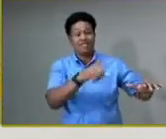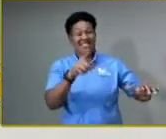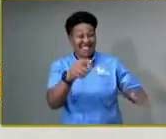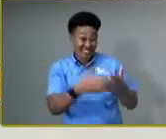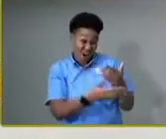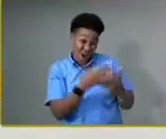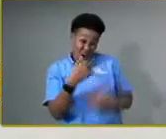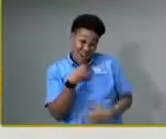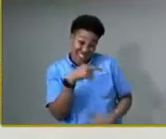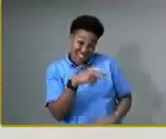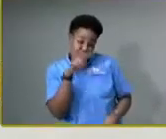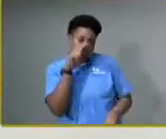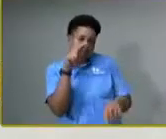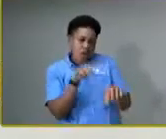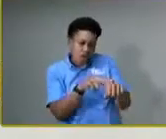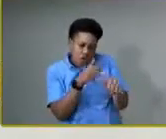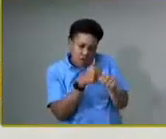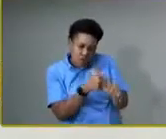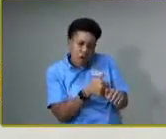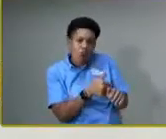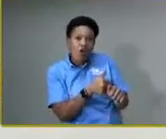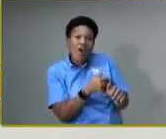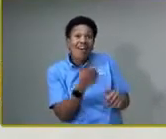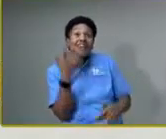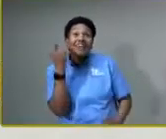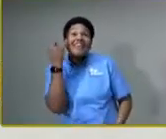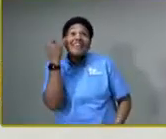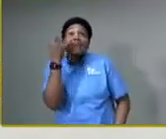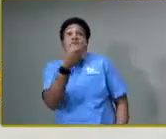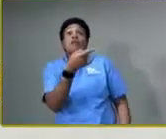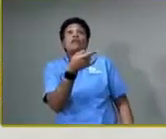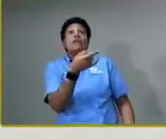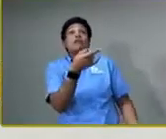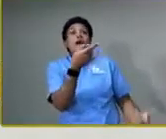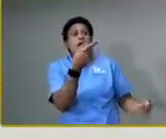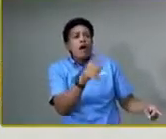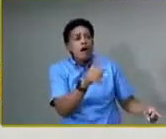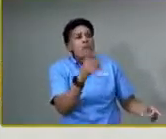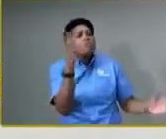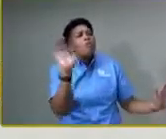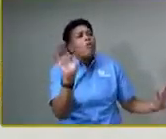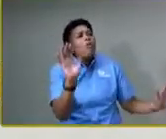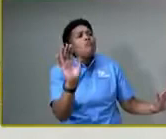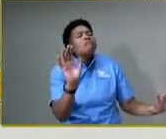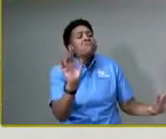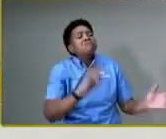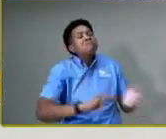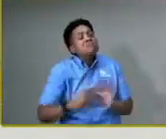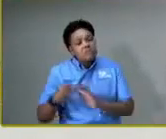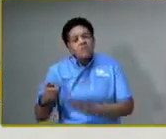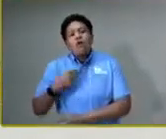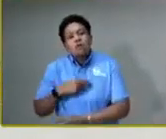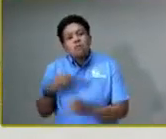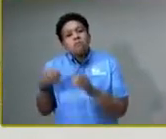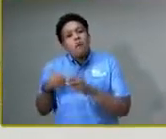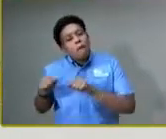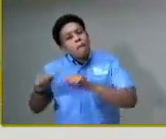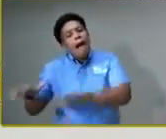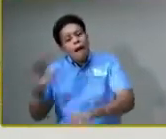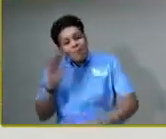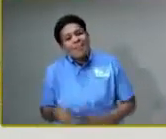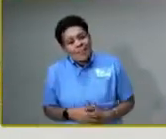almost naturally follows the other. The present state of hospitalization has become for us alarmingly